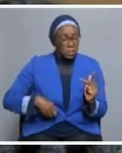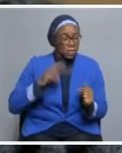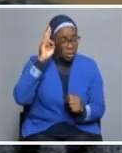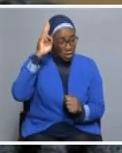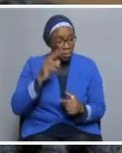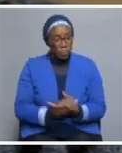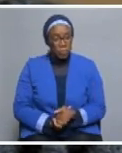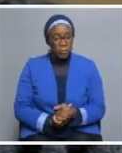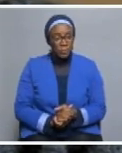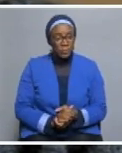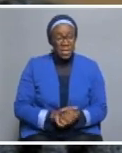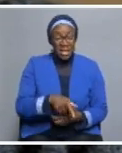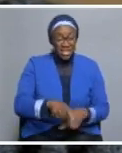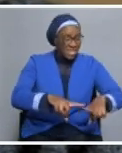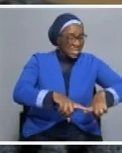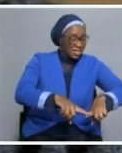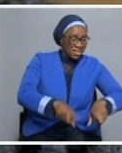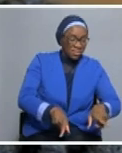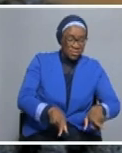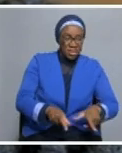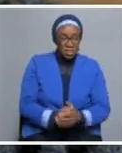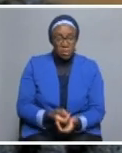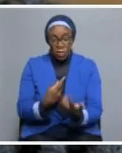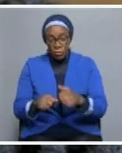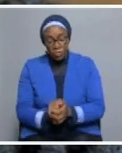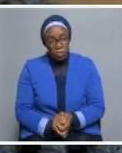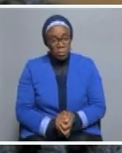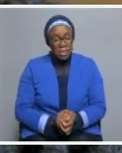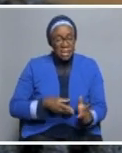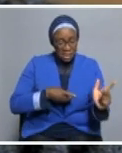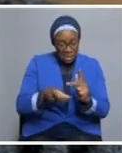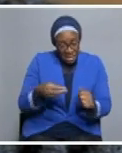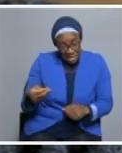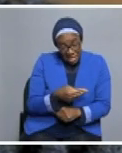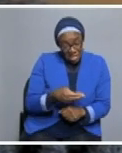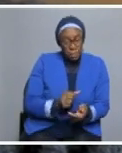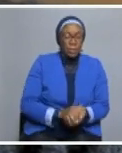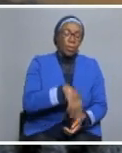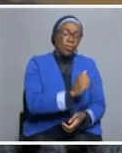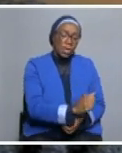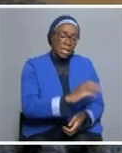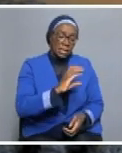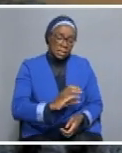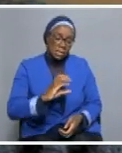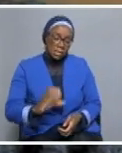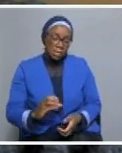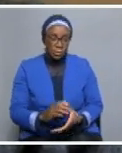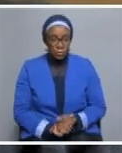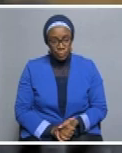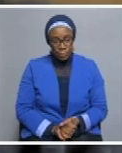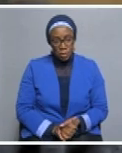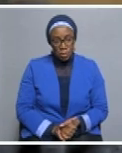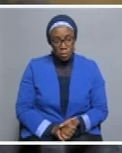Commission deputy and Director General, where the president is the one who makes the nominations.